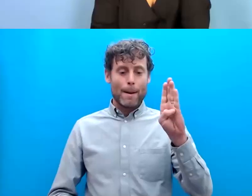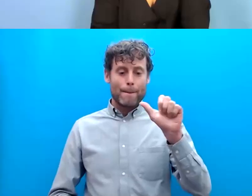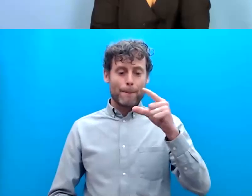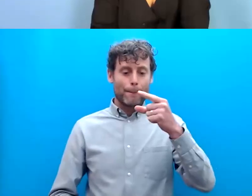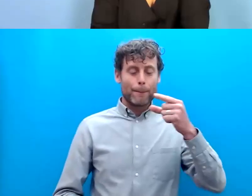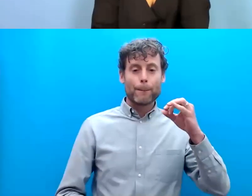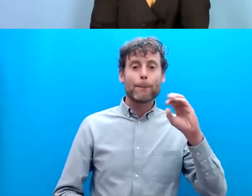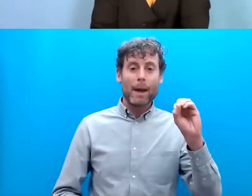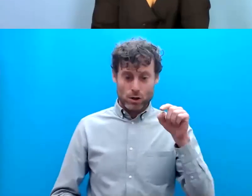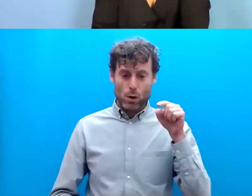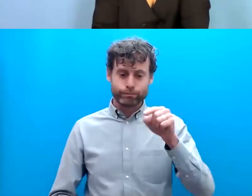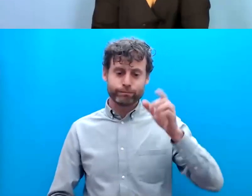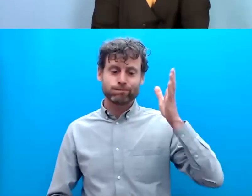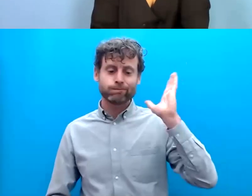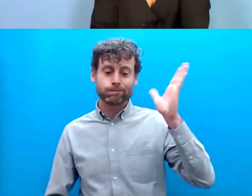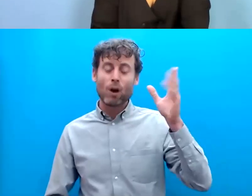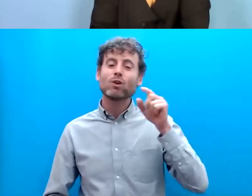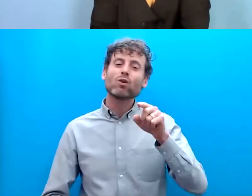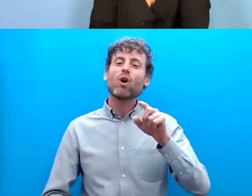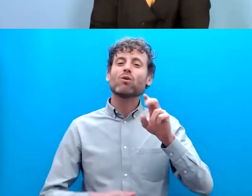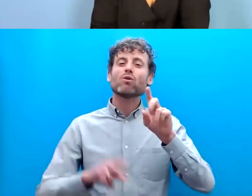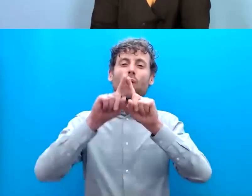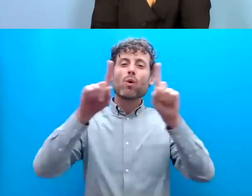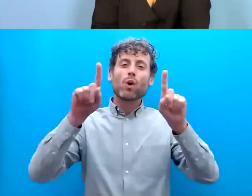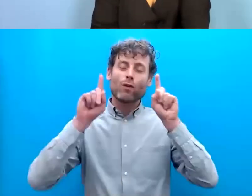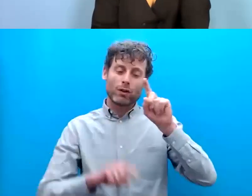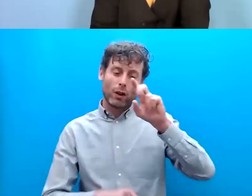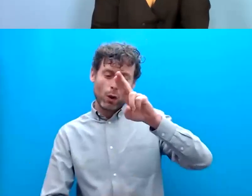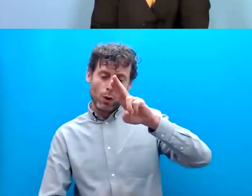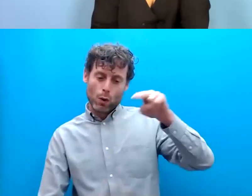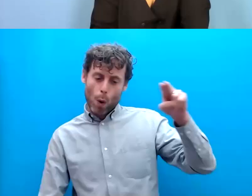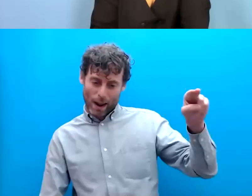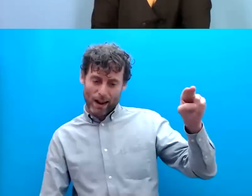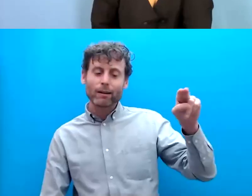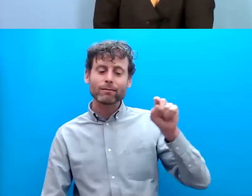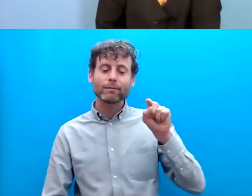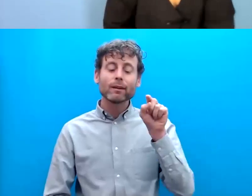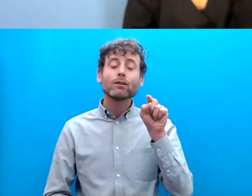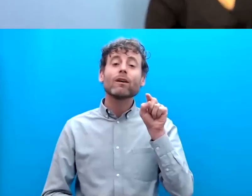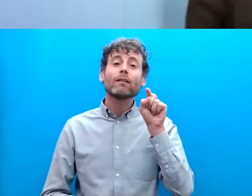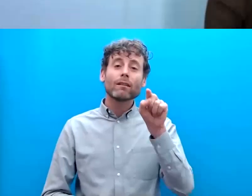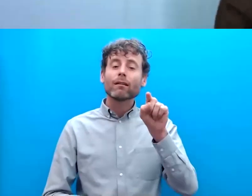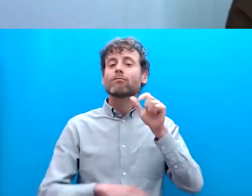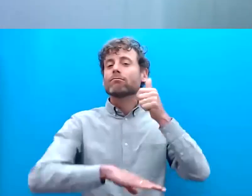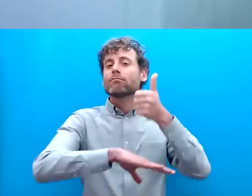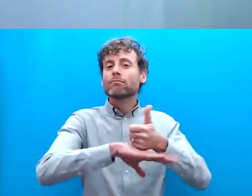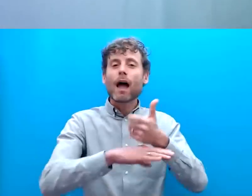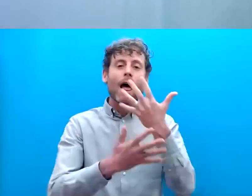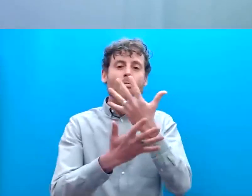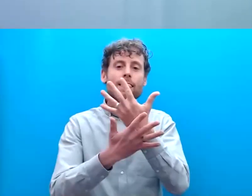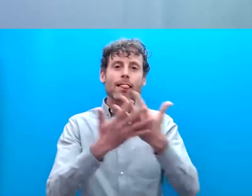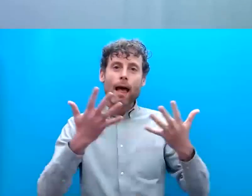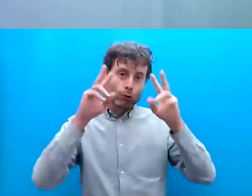Trondheim. There is also heading the language acquisition and language processing lab. And José has worked